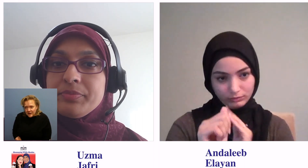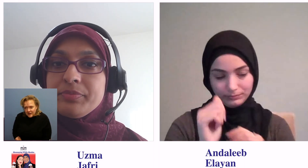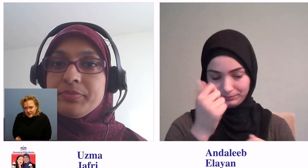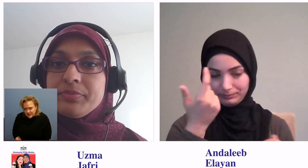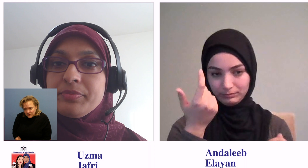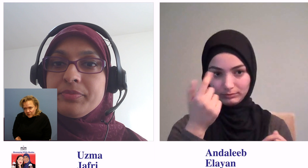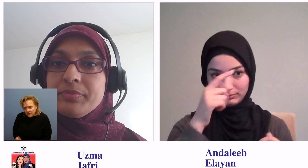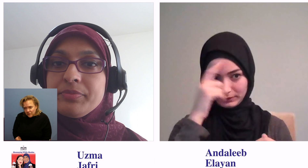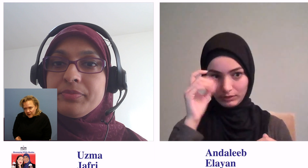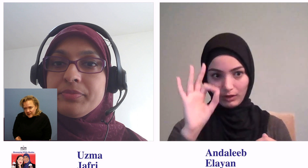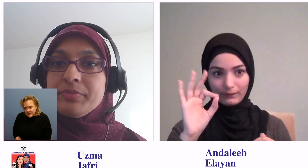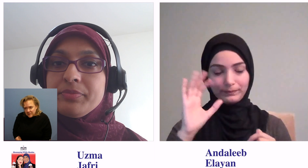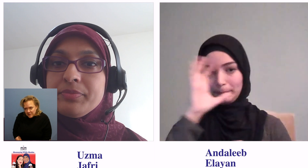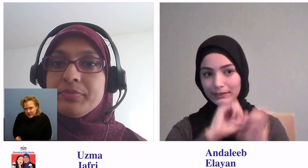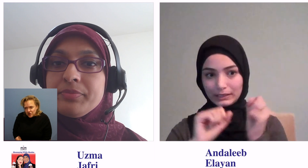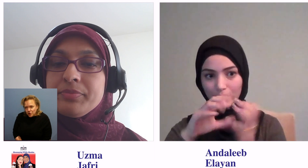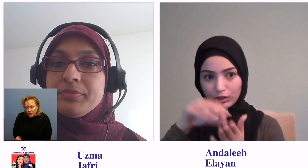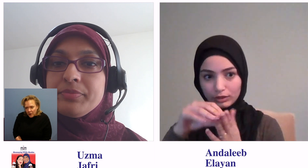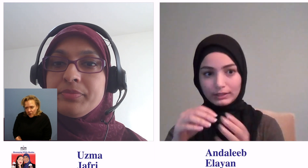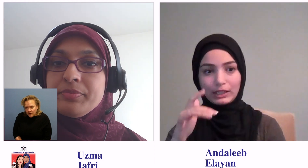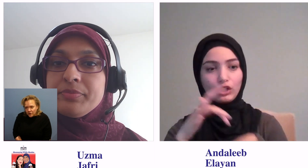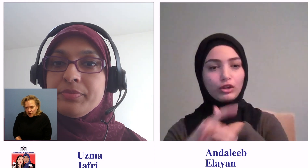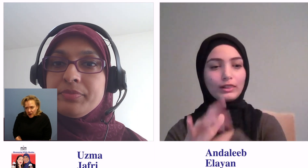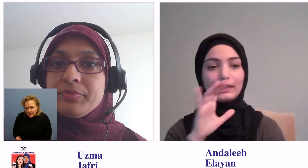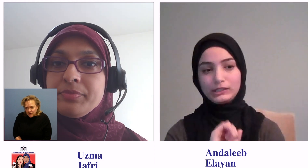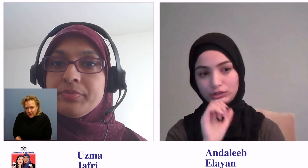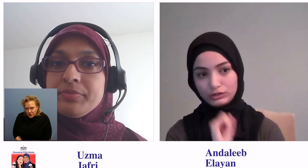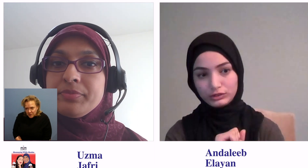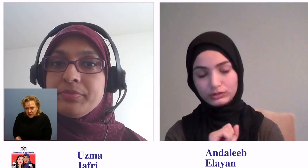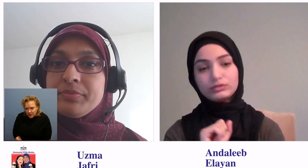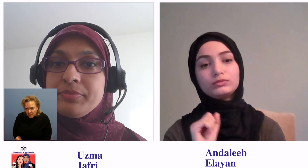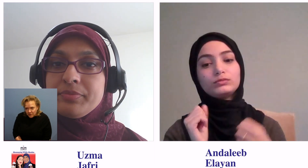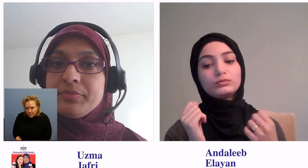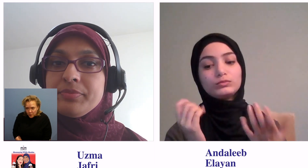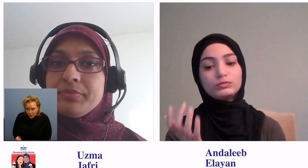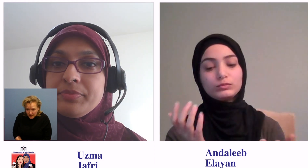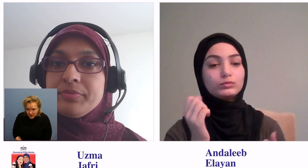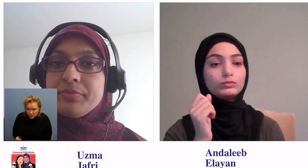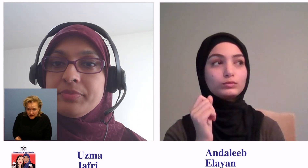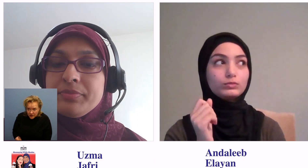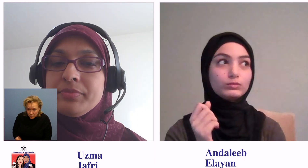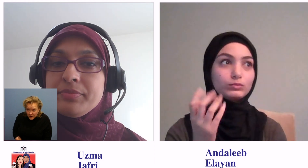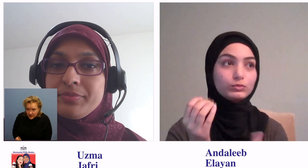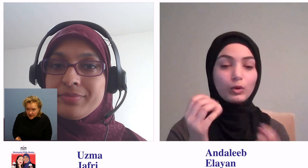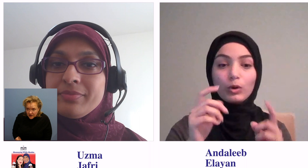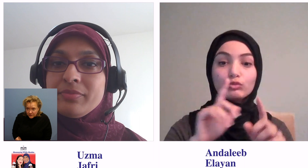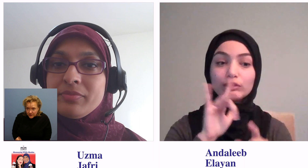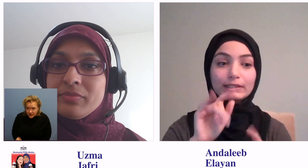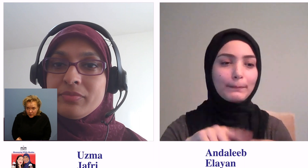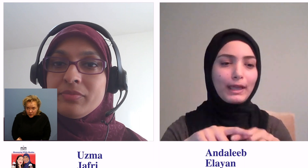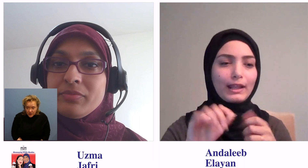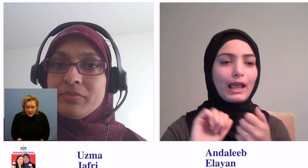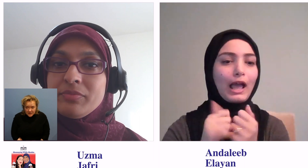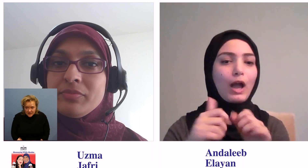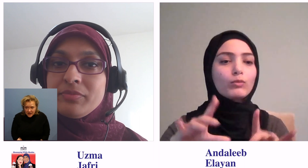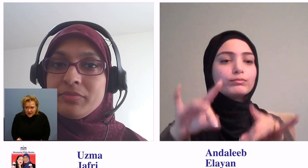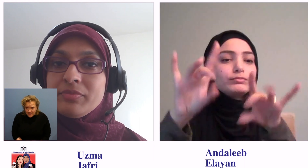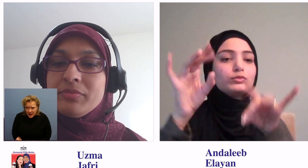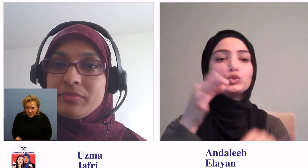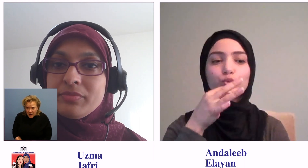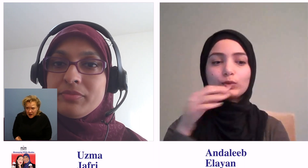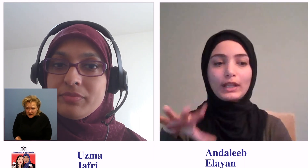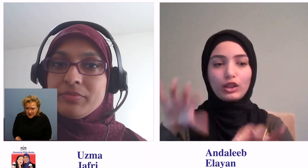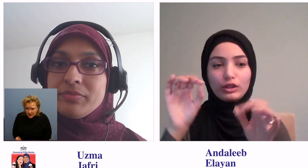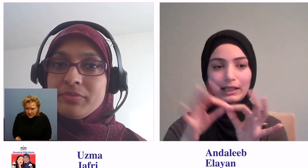So it's really sometimes an issue where they're trying to catch people up from remedial reading and writing. If they were stuck